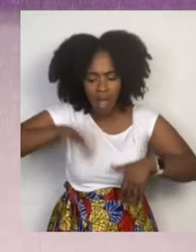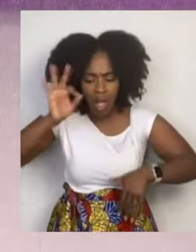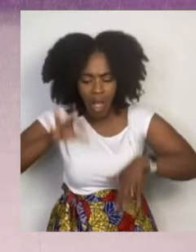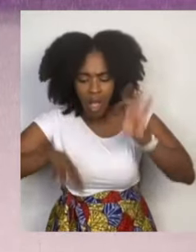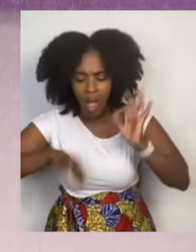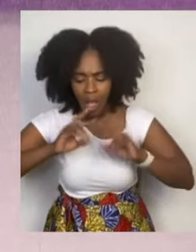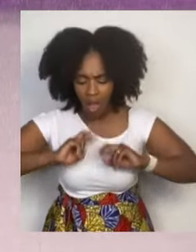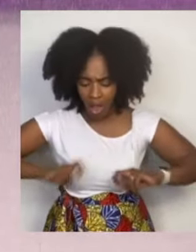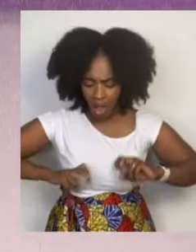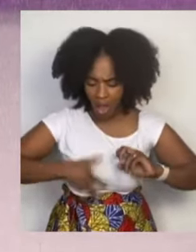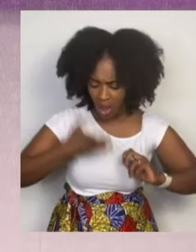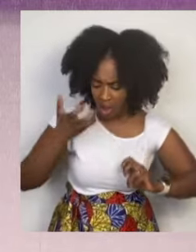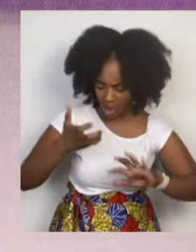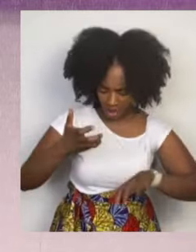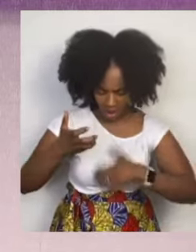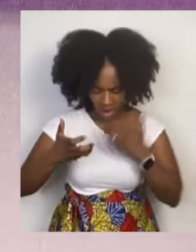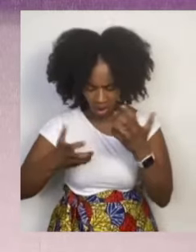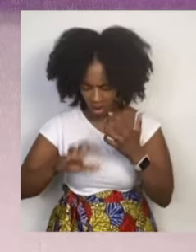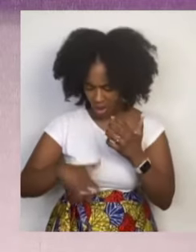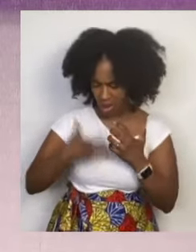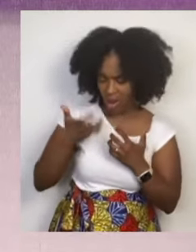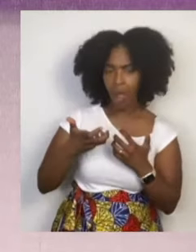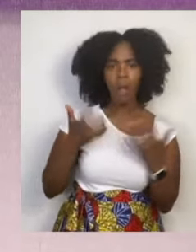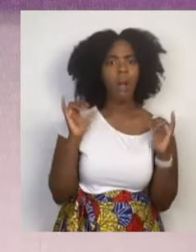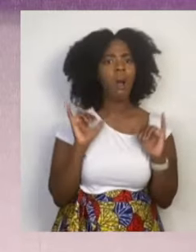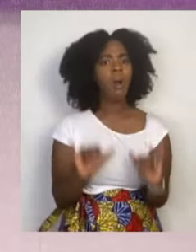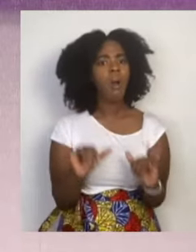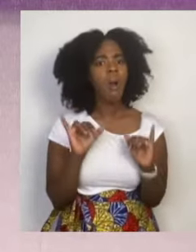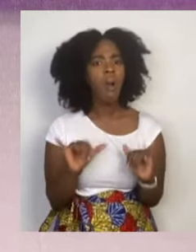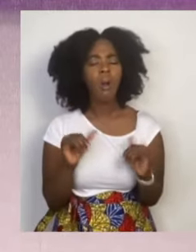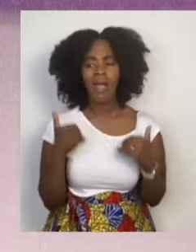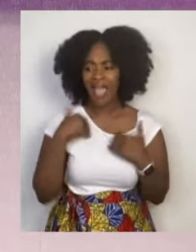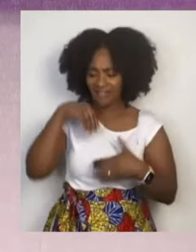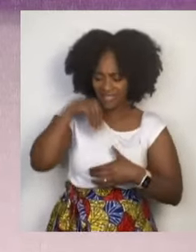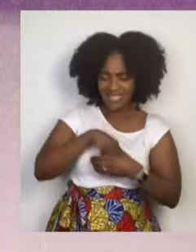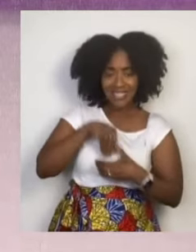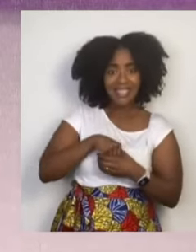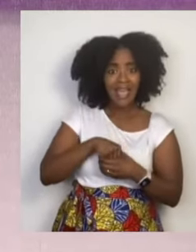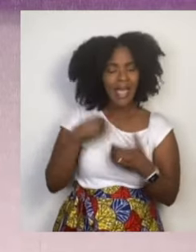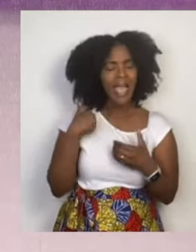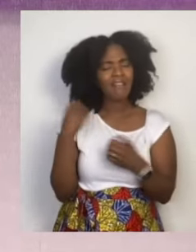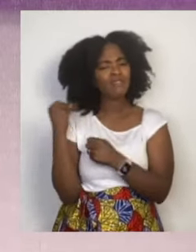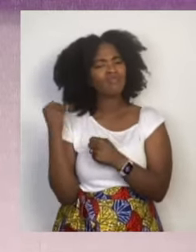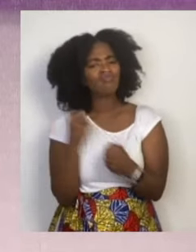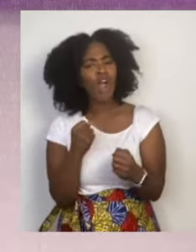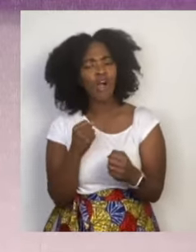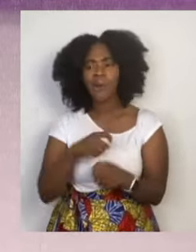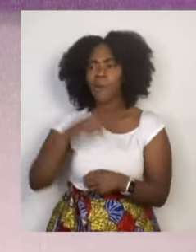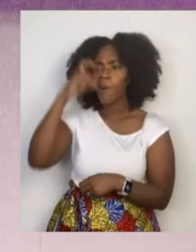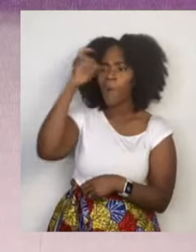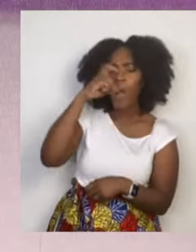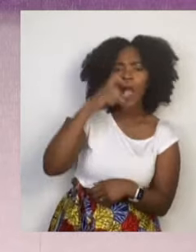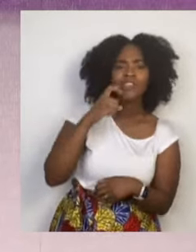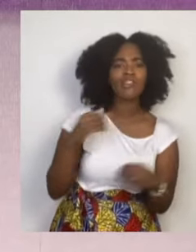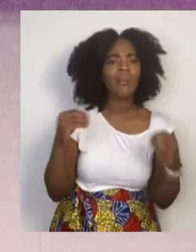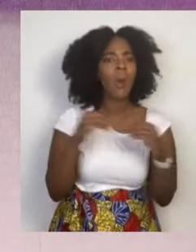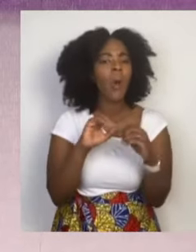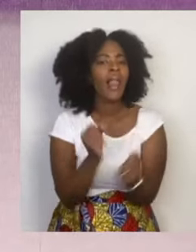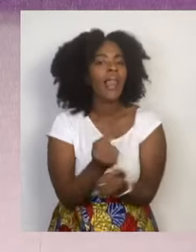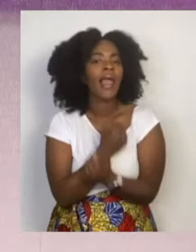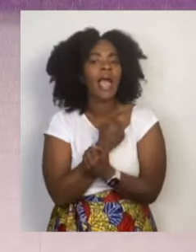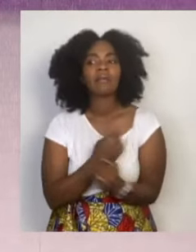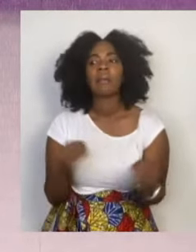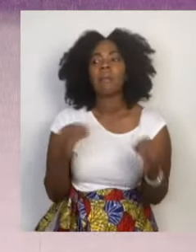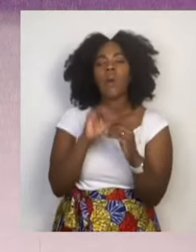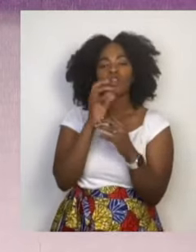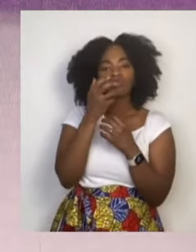you. There's a more loving you in you. There is a more trusting you in you. But we